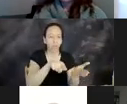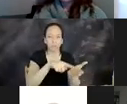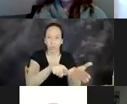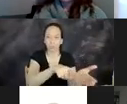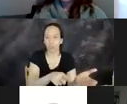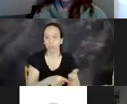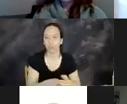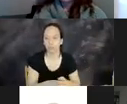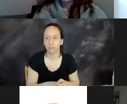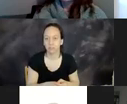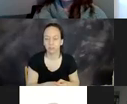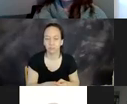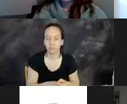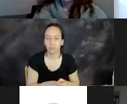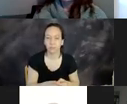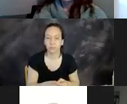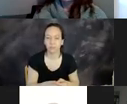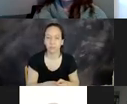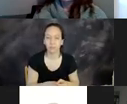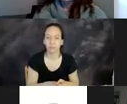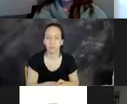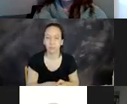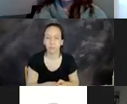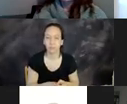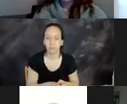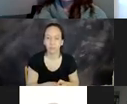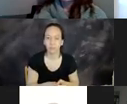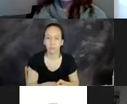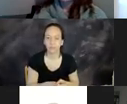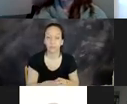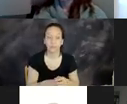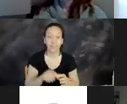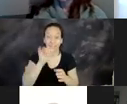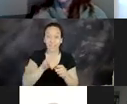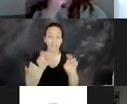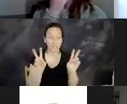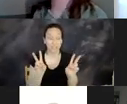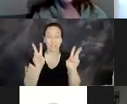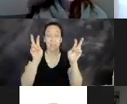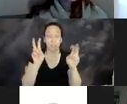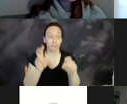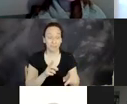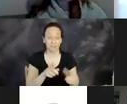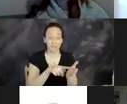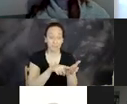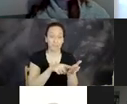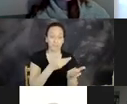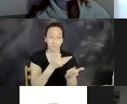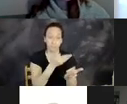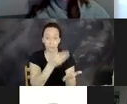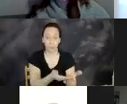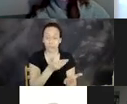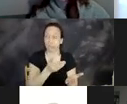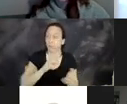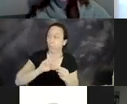tapped when they got on board the vehicle. We are going to get a lot more into that topic in the month